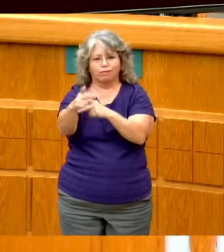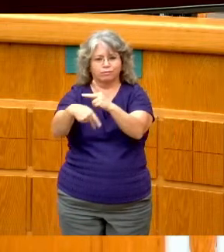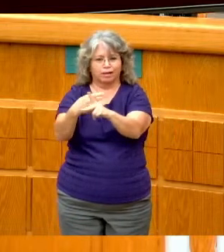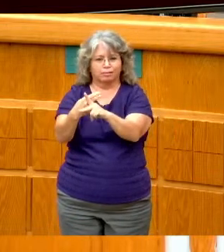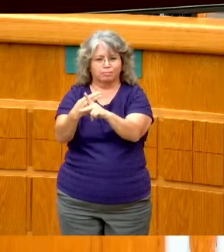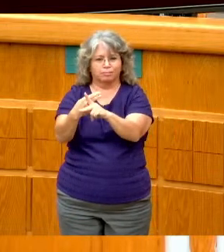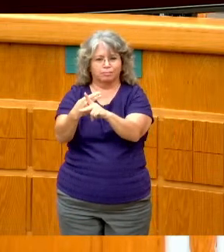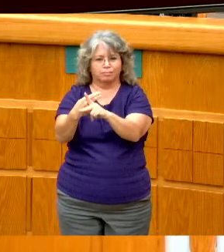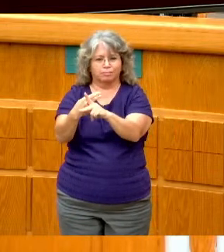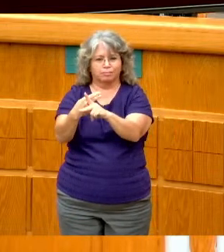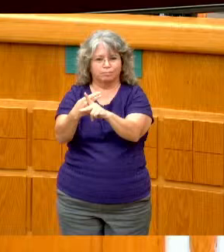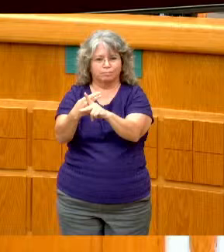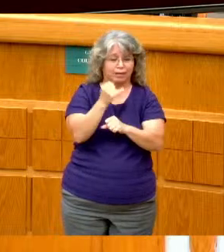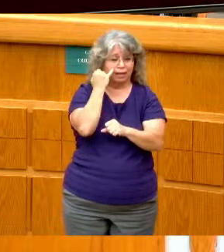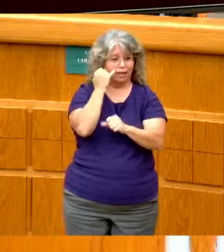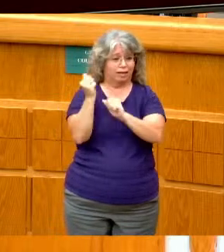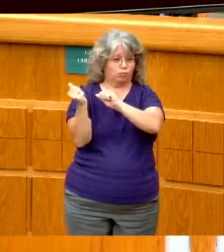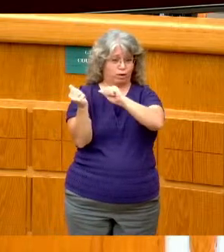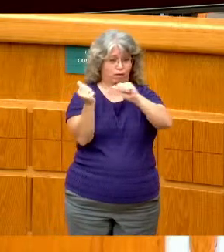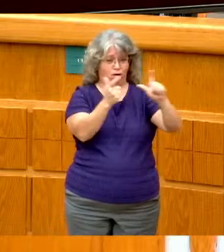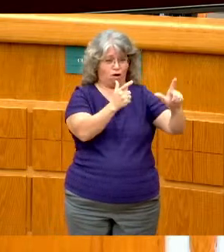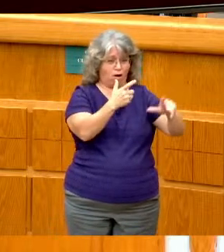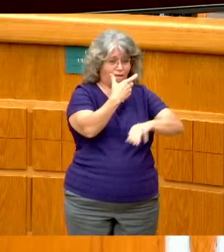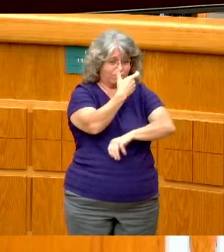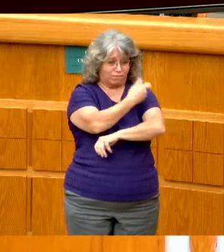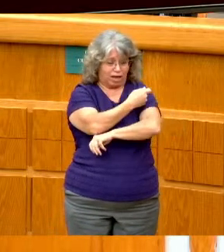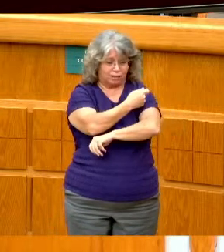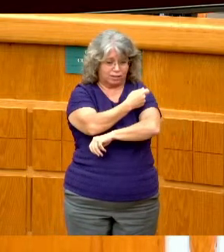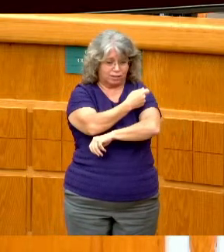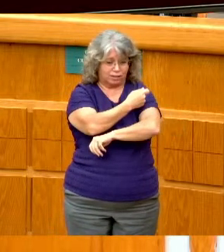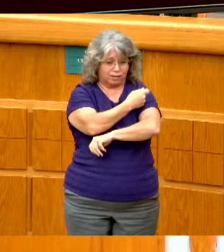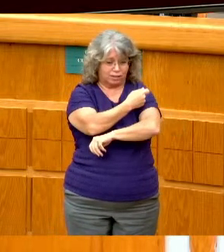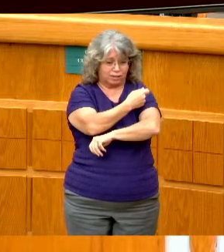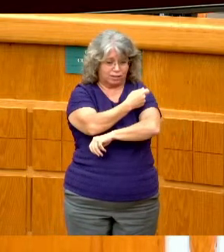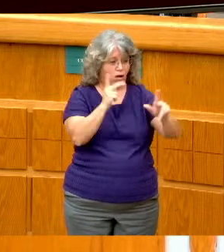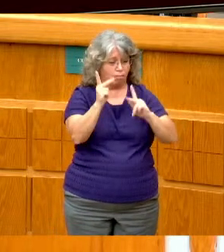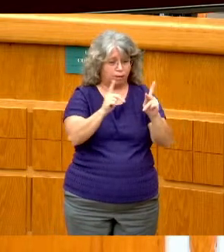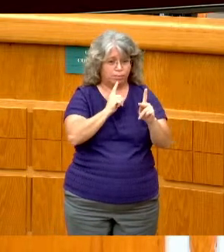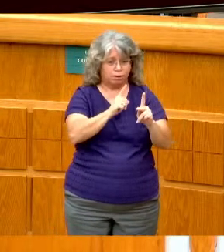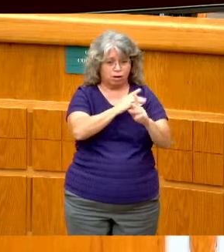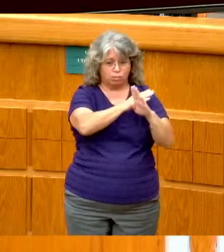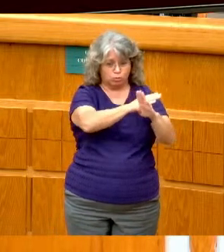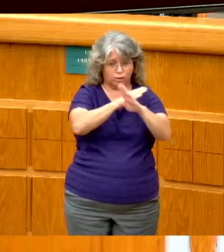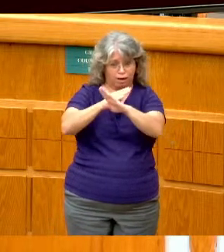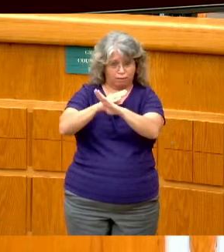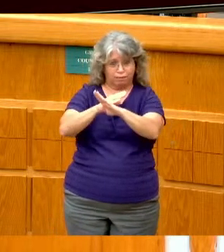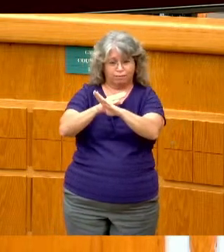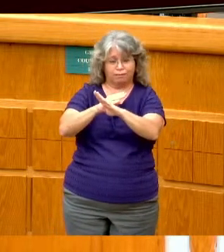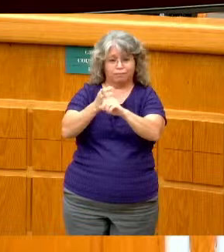vaccinated and protected against COVID-19, we could keep these variants at bay.